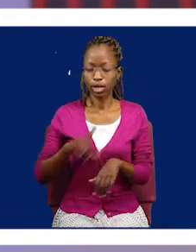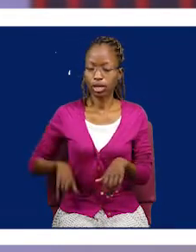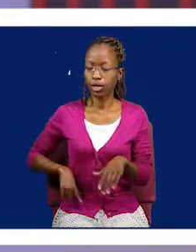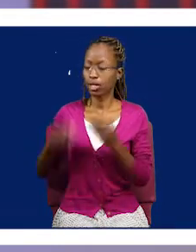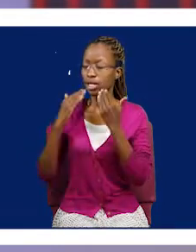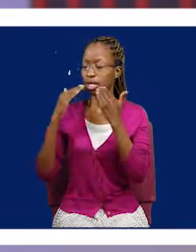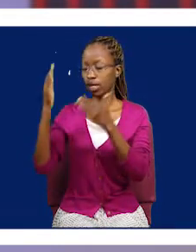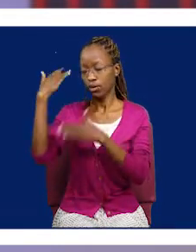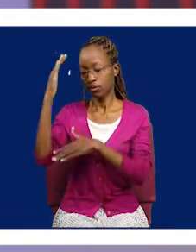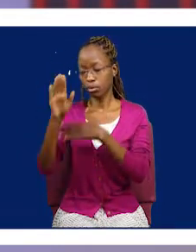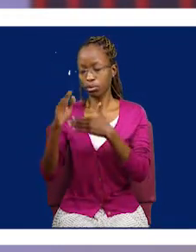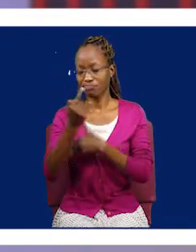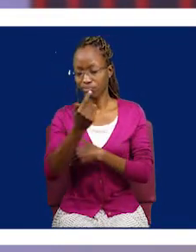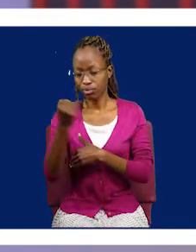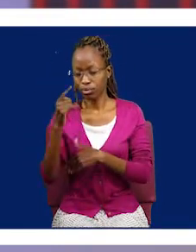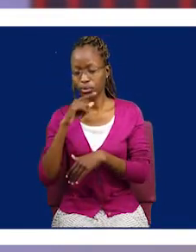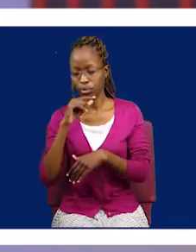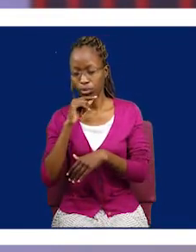Thank you for every boy and girl.